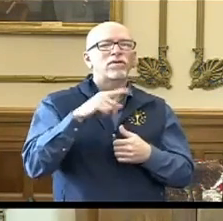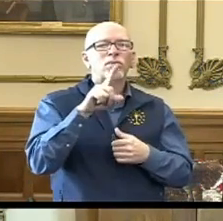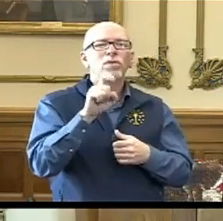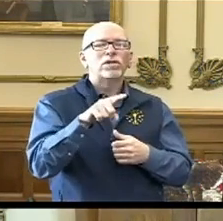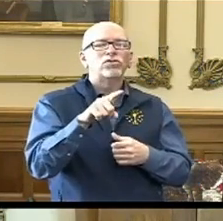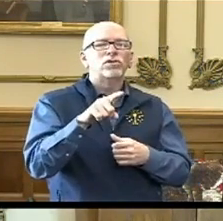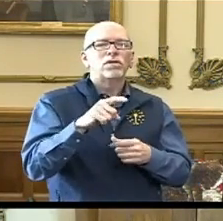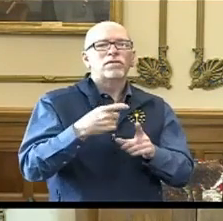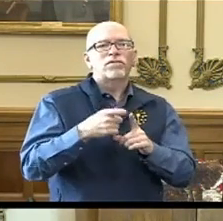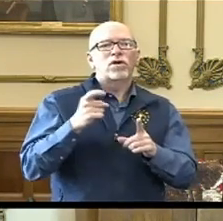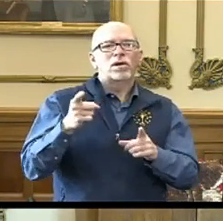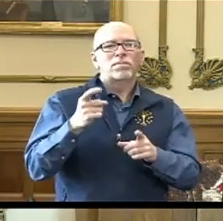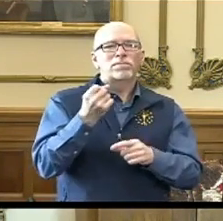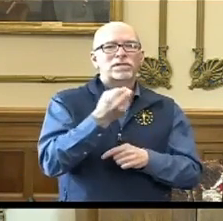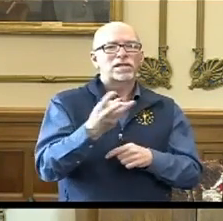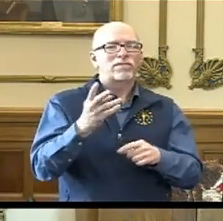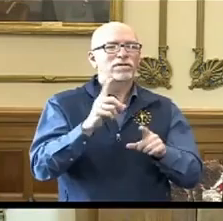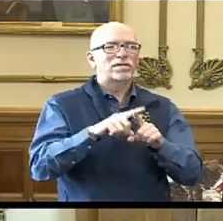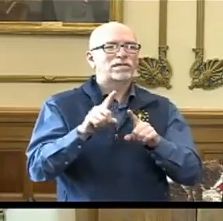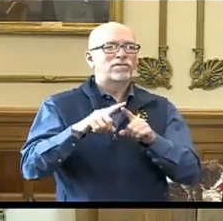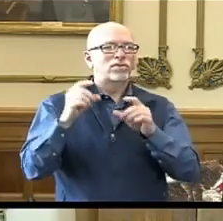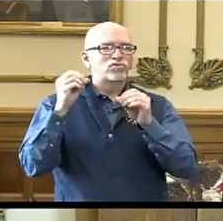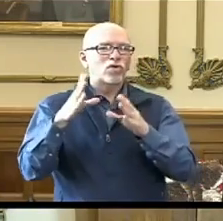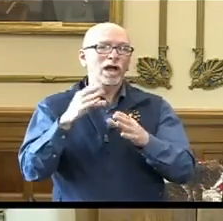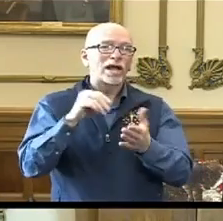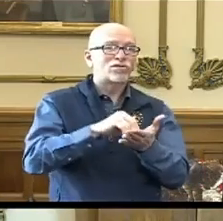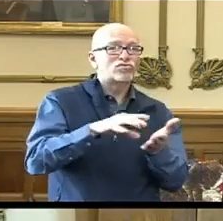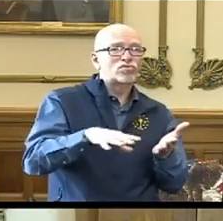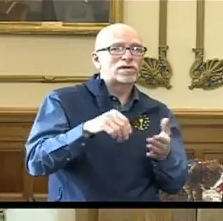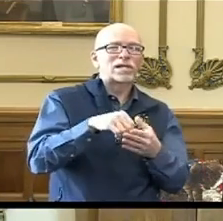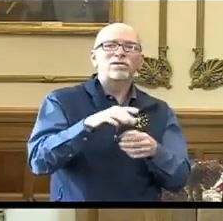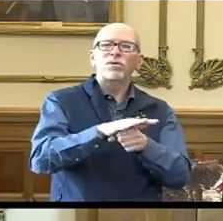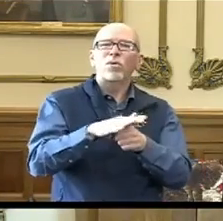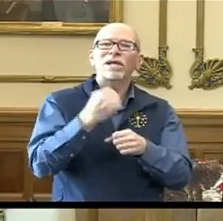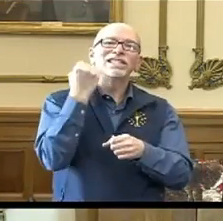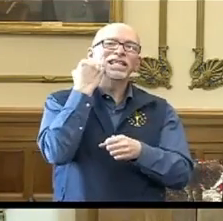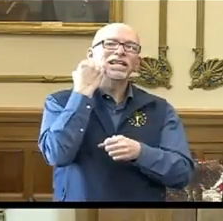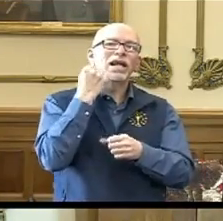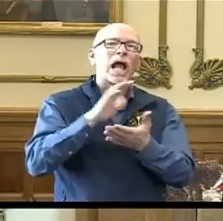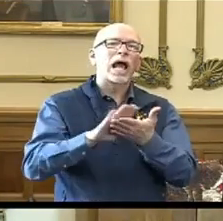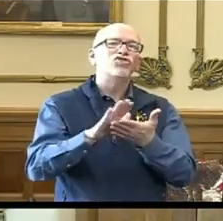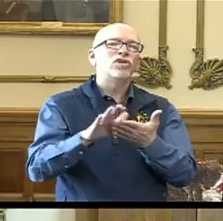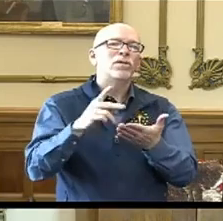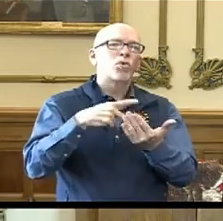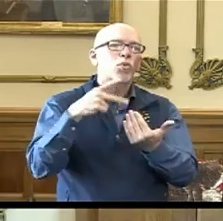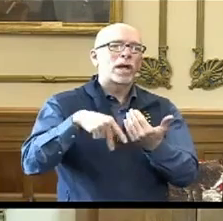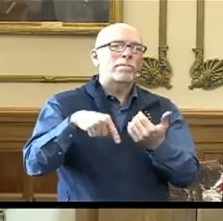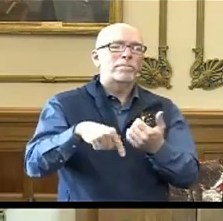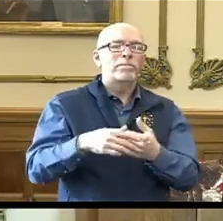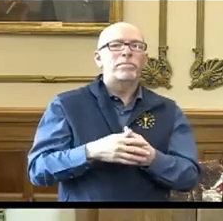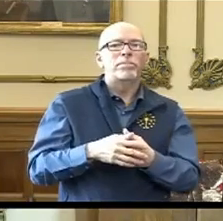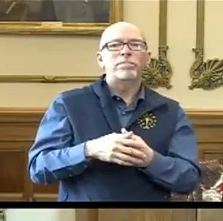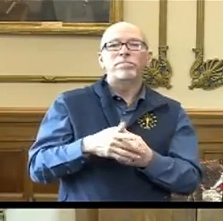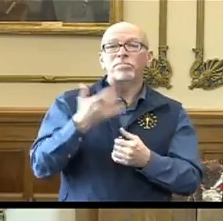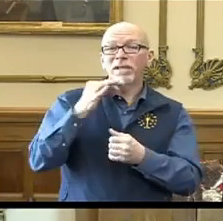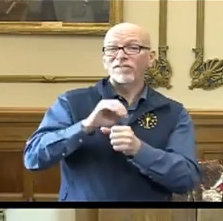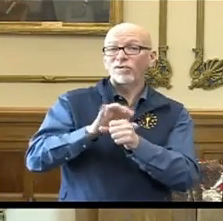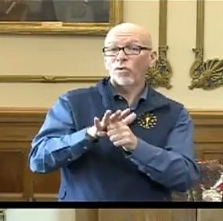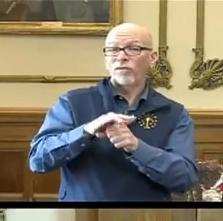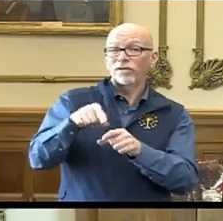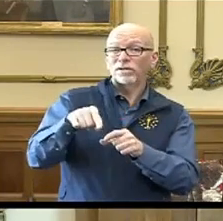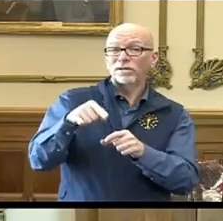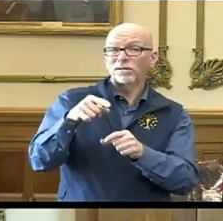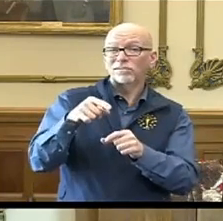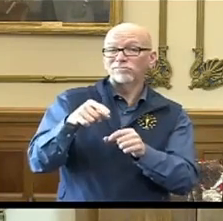question from several instructors and students in local dental hygiene programs. Due to the